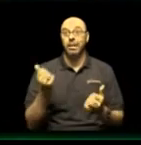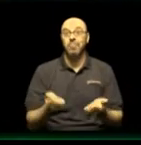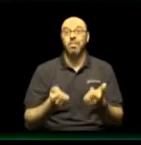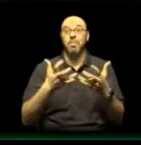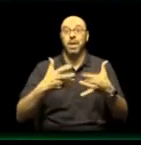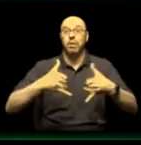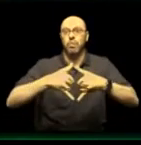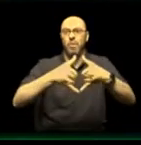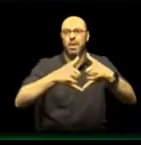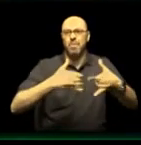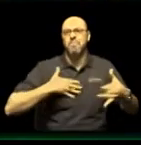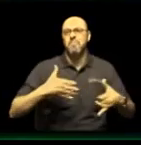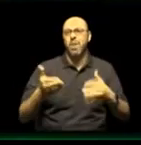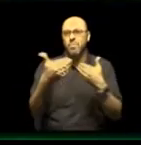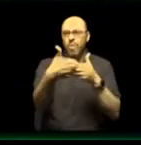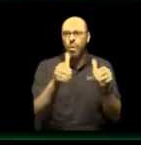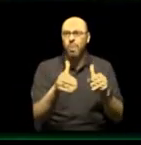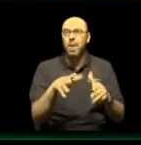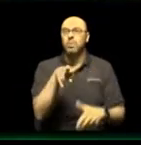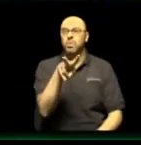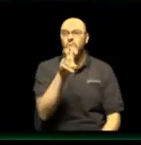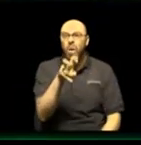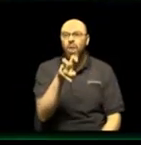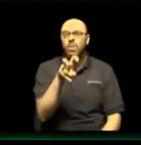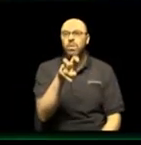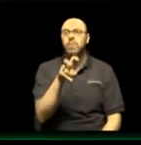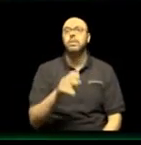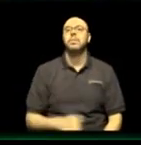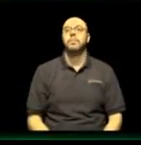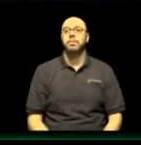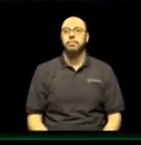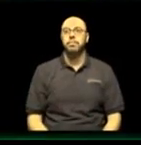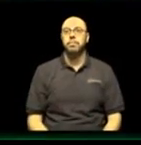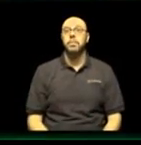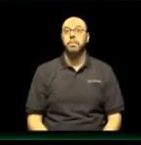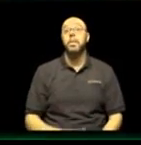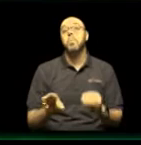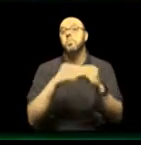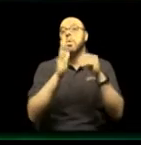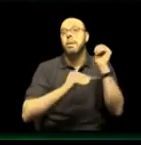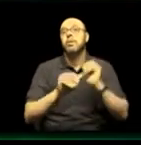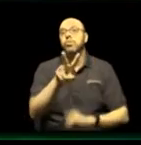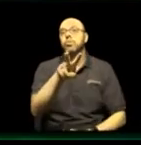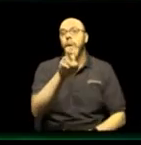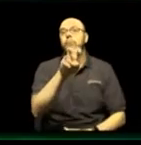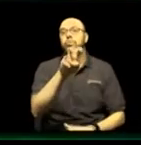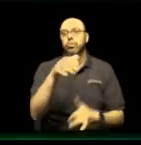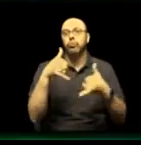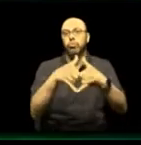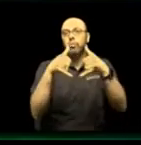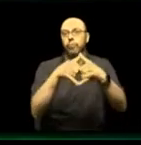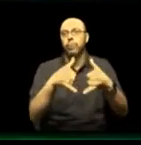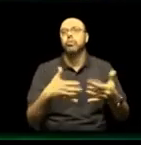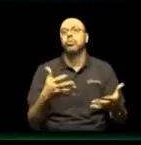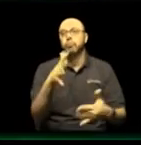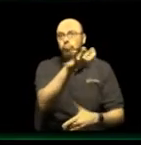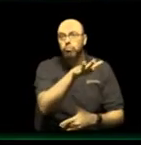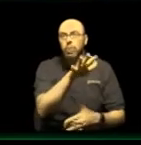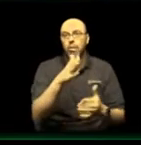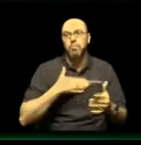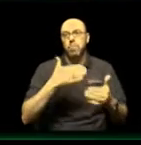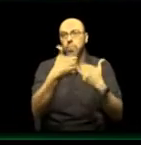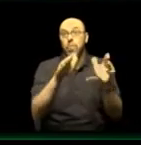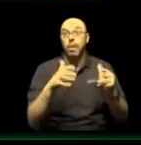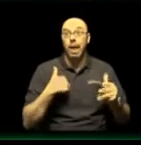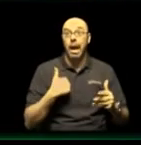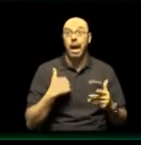over 200. 200 trophies. Over so many trophies. And I love